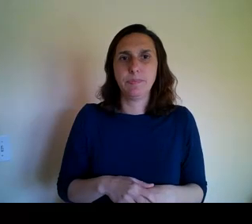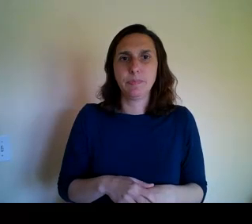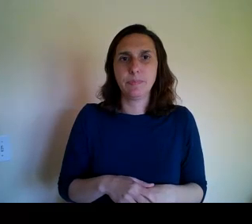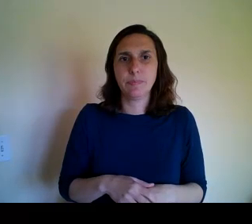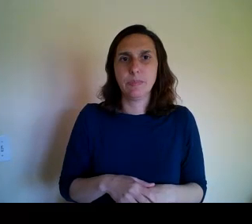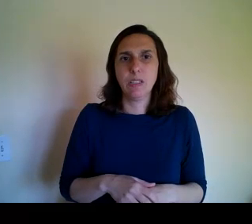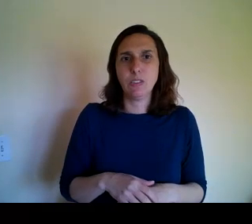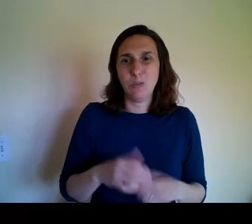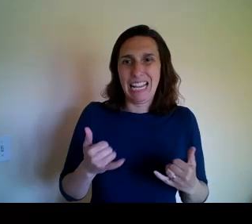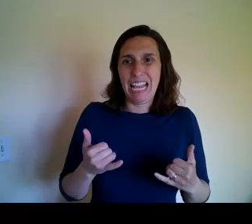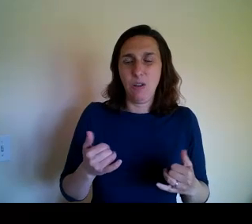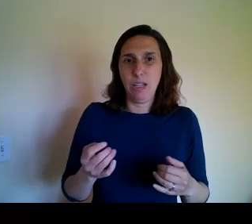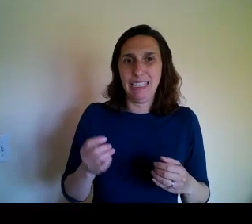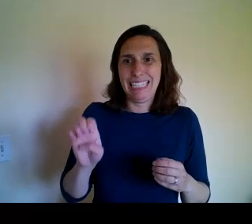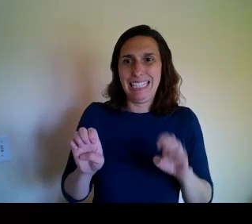get ln of 2,